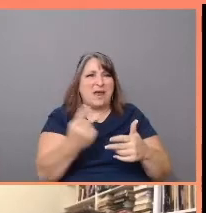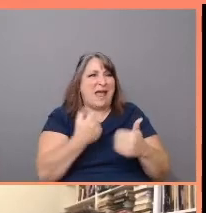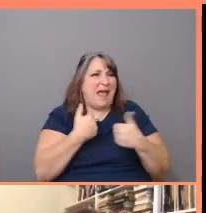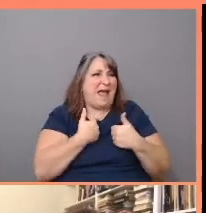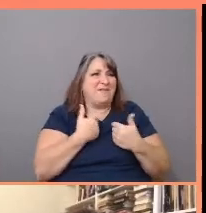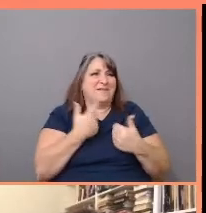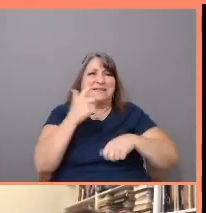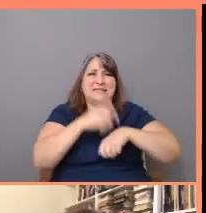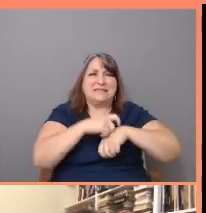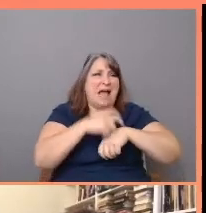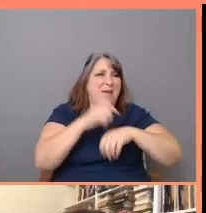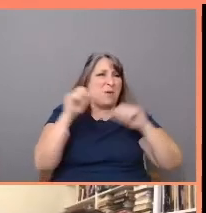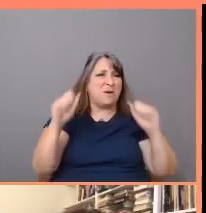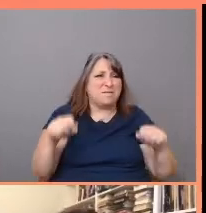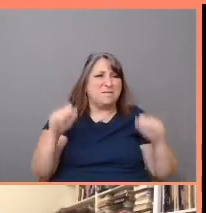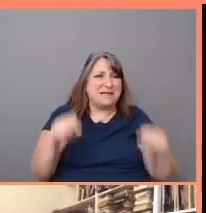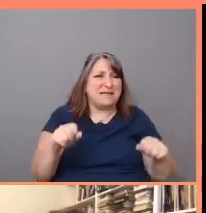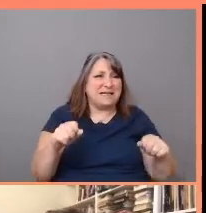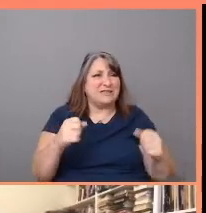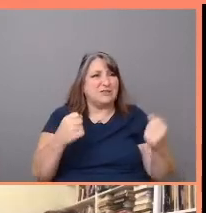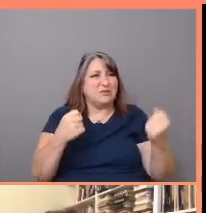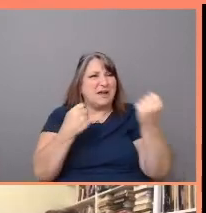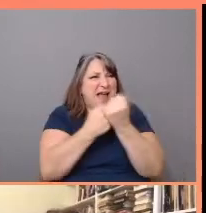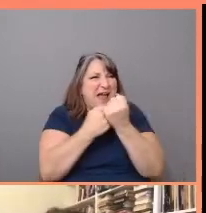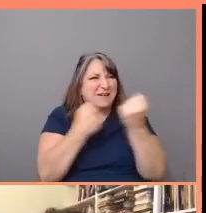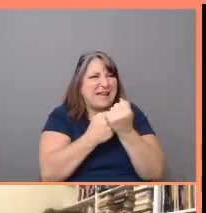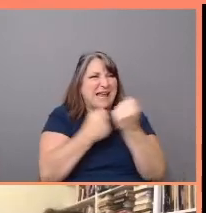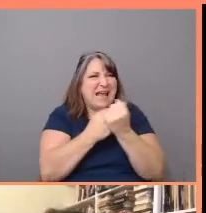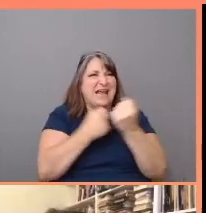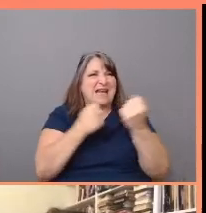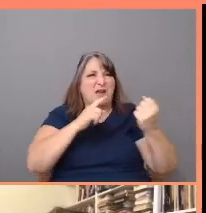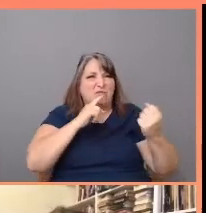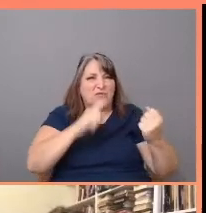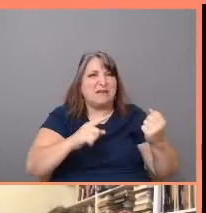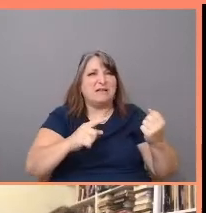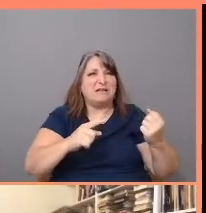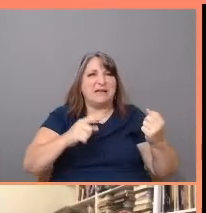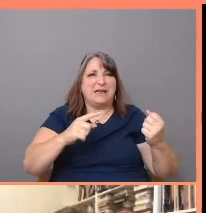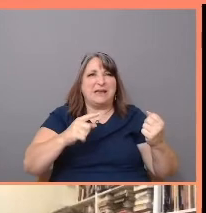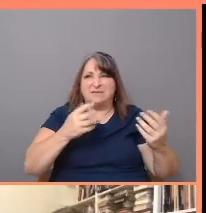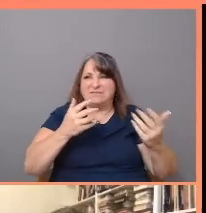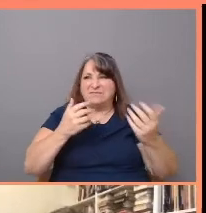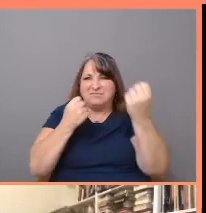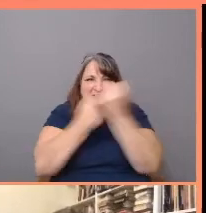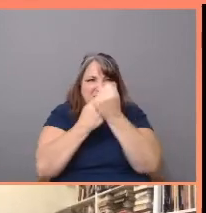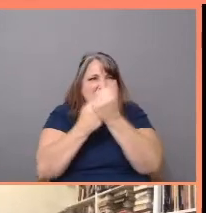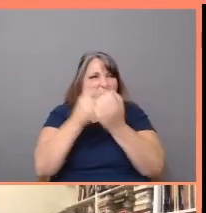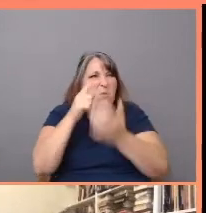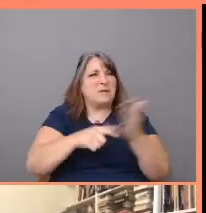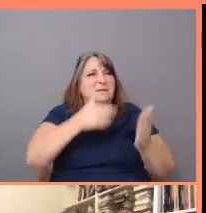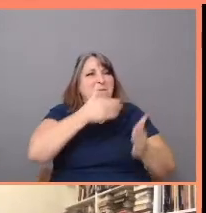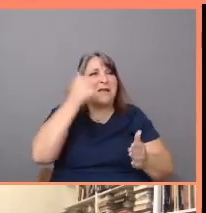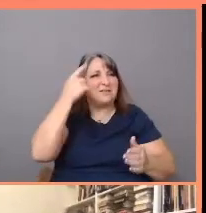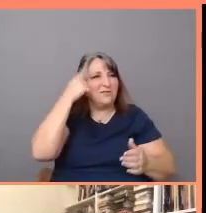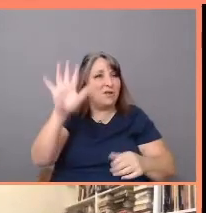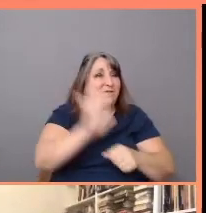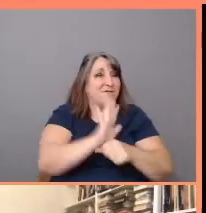or ability to break it down and advocate for what's best for the film. So,